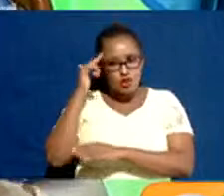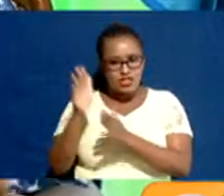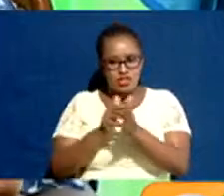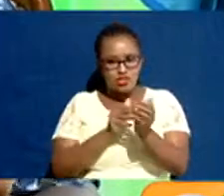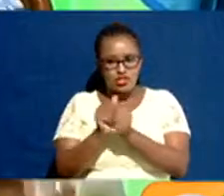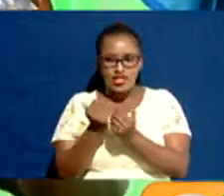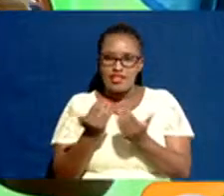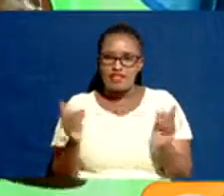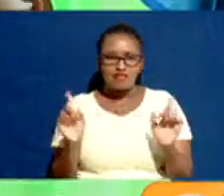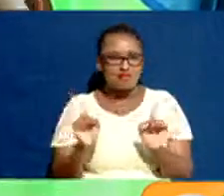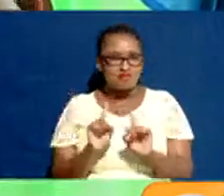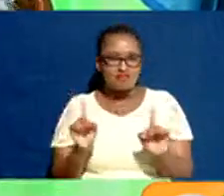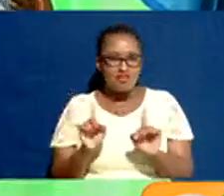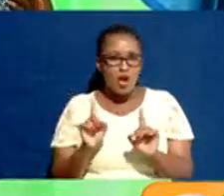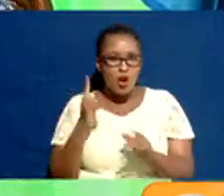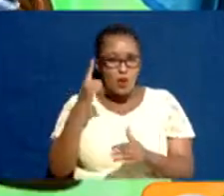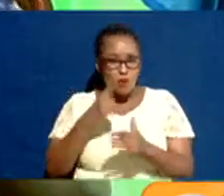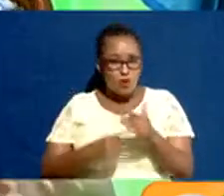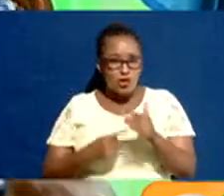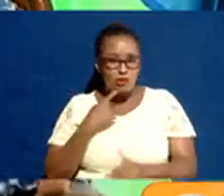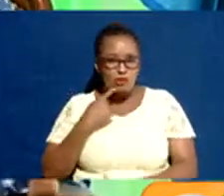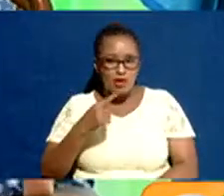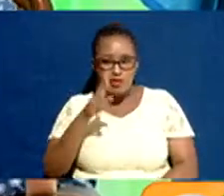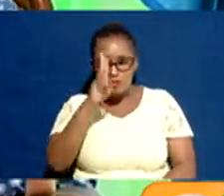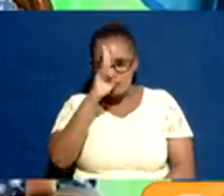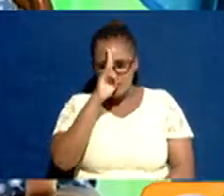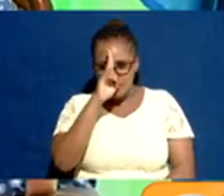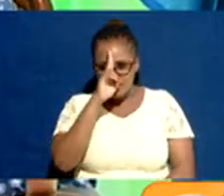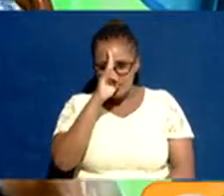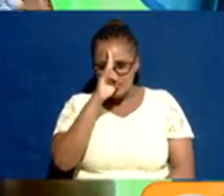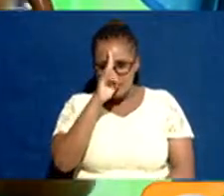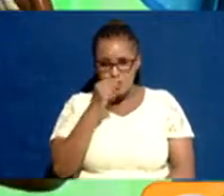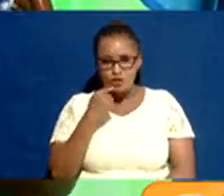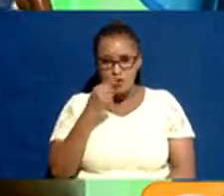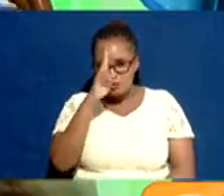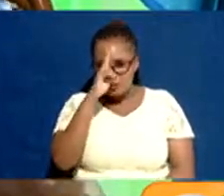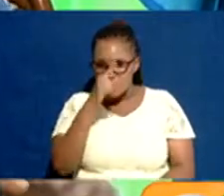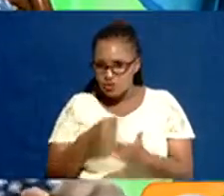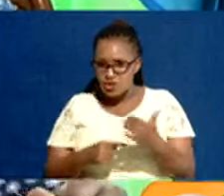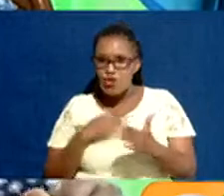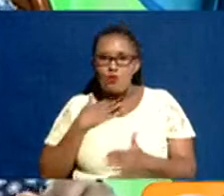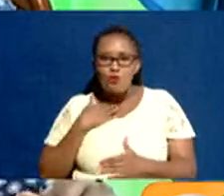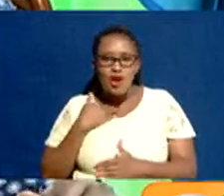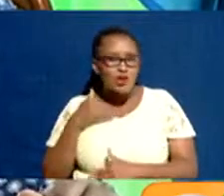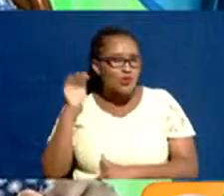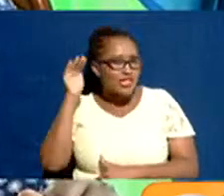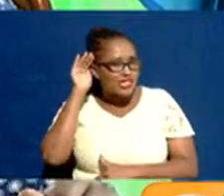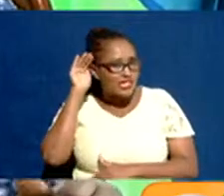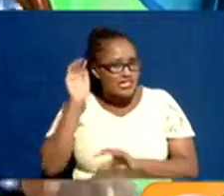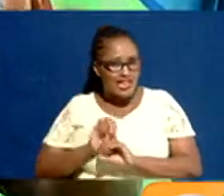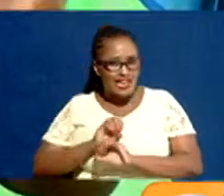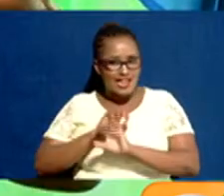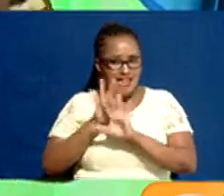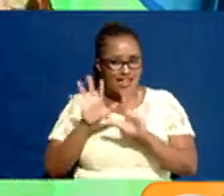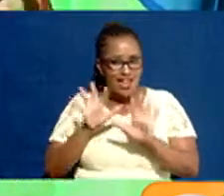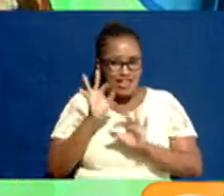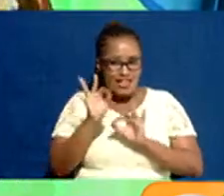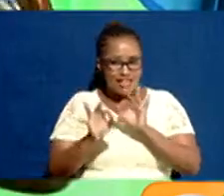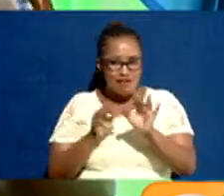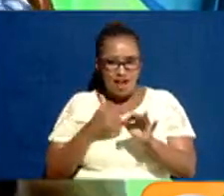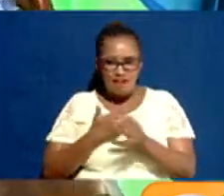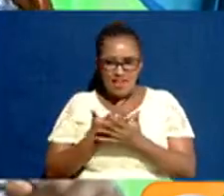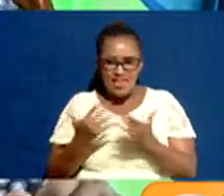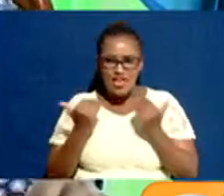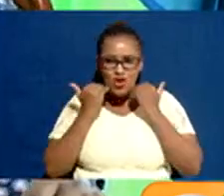property. What we have told police, and I want to repeat here for the record, if there is a court